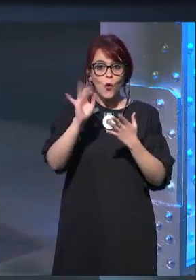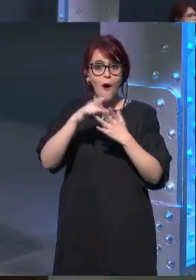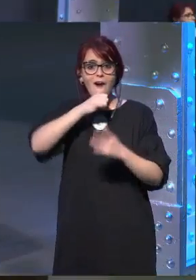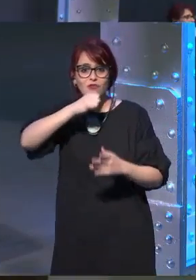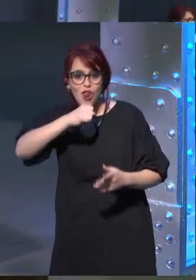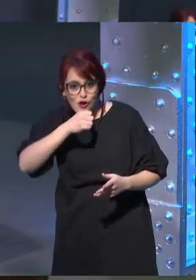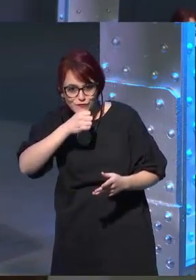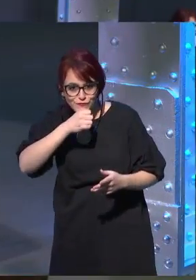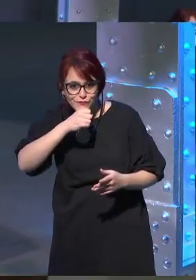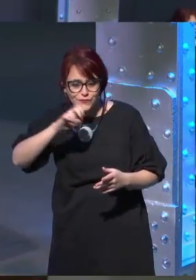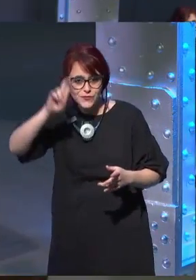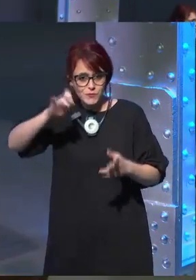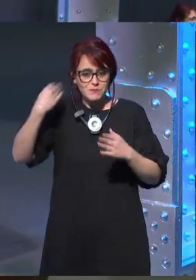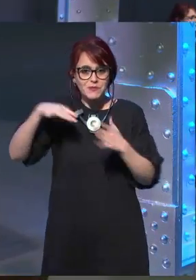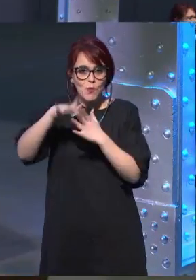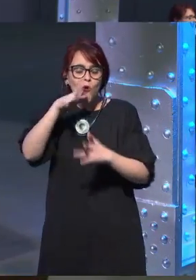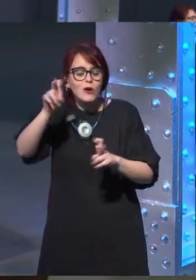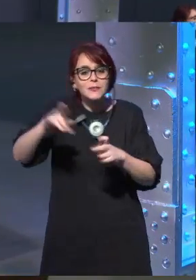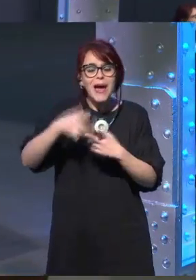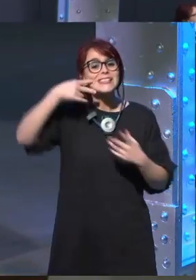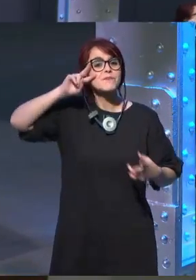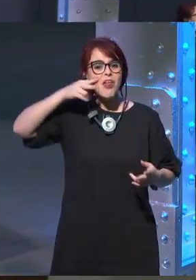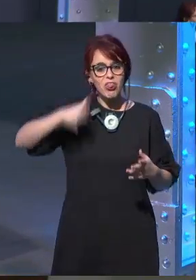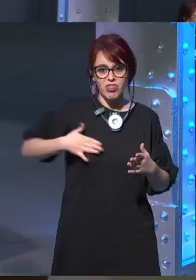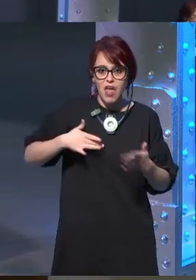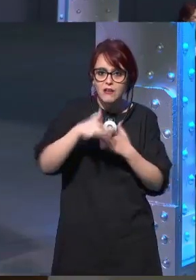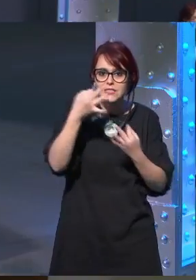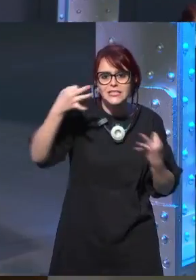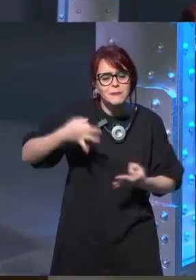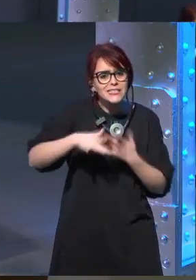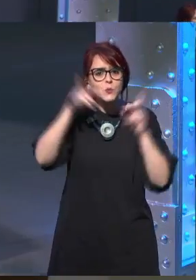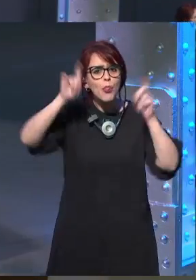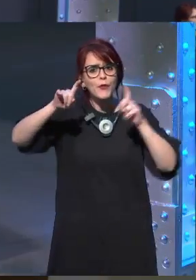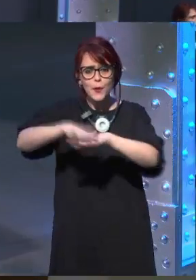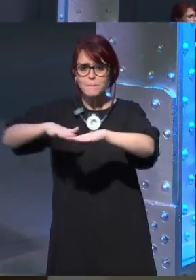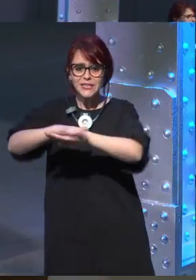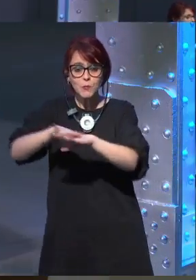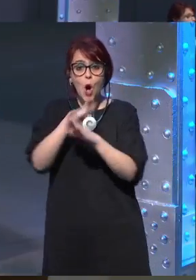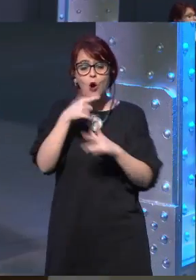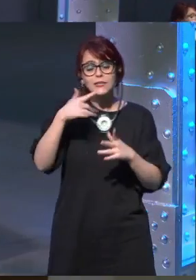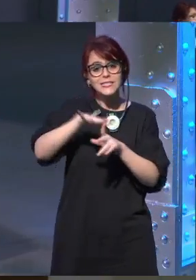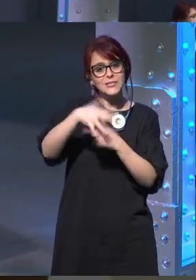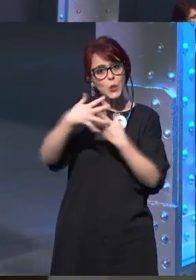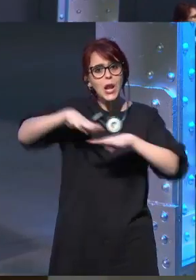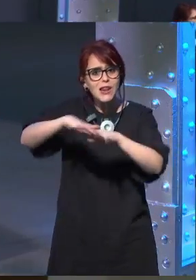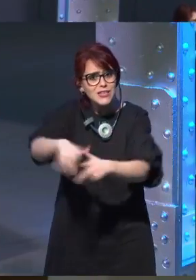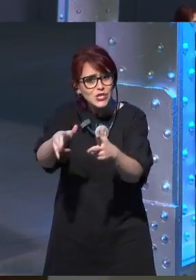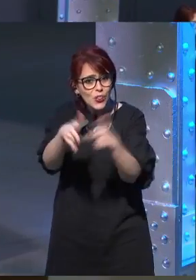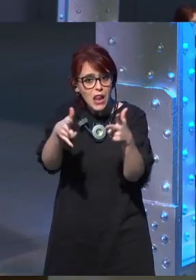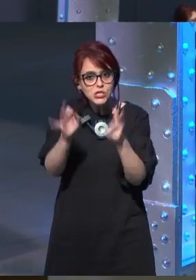experience. Education, decades, sometimes centuries, same thing. When it comes to social media, this whole thing's only 10 years